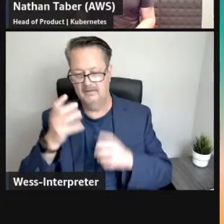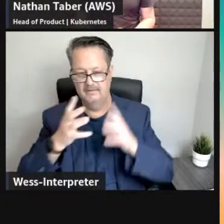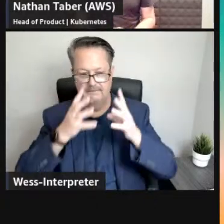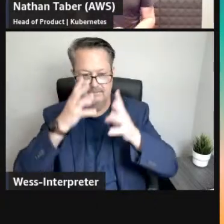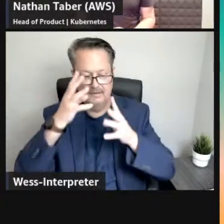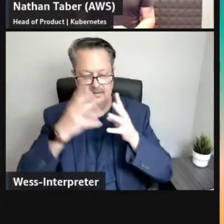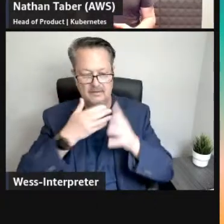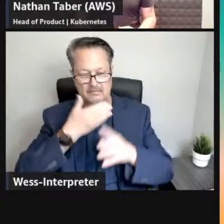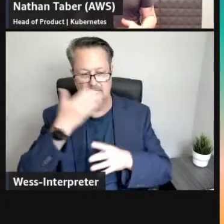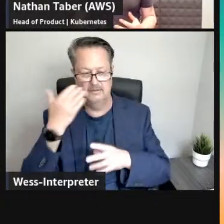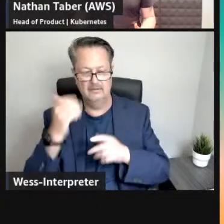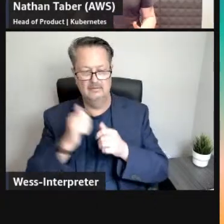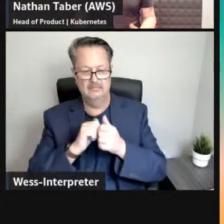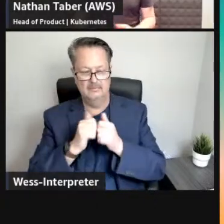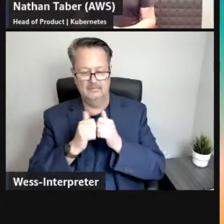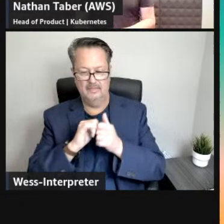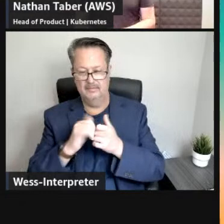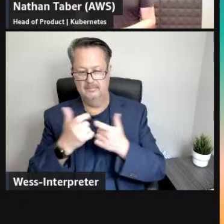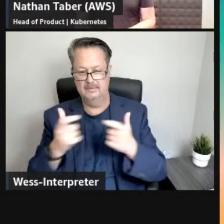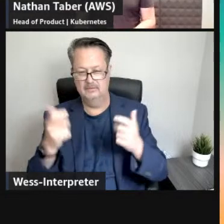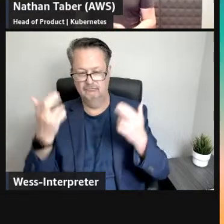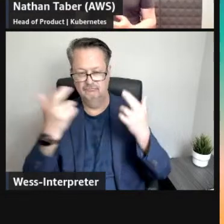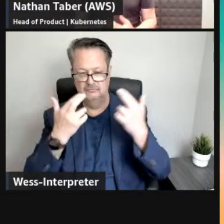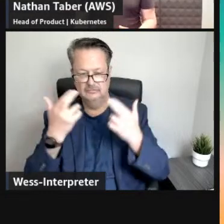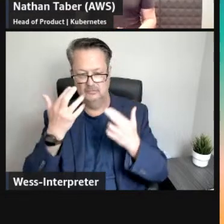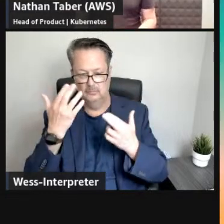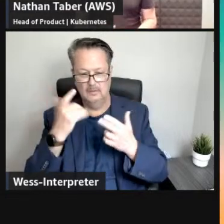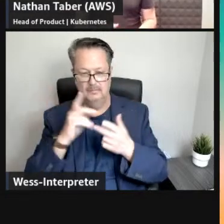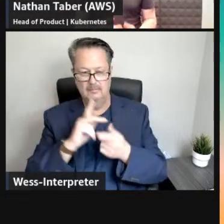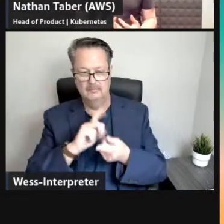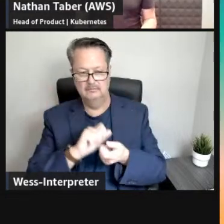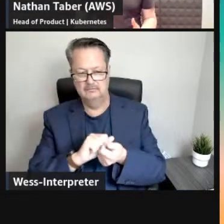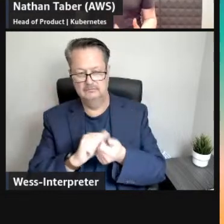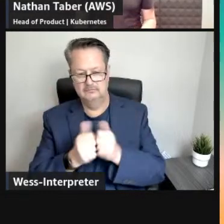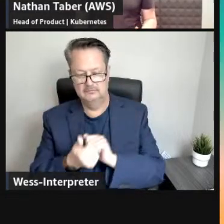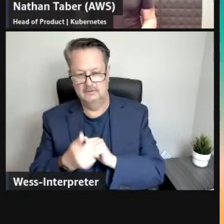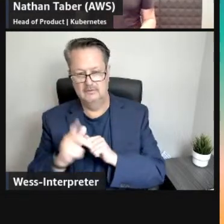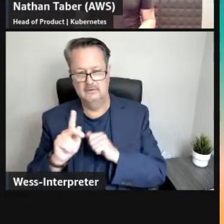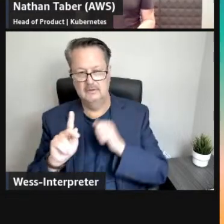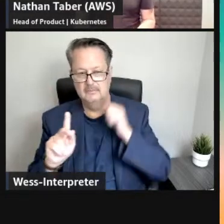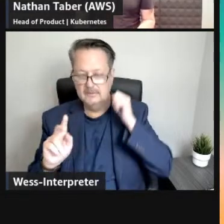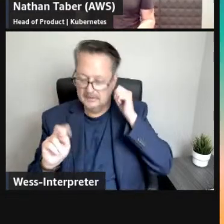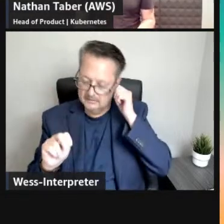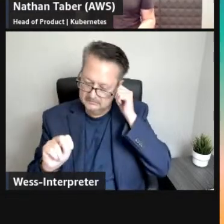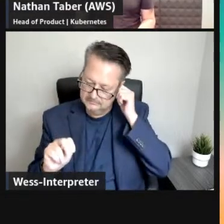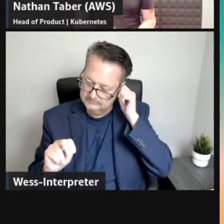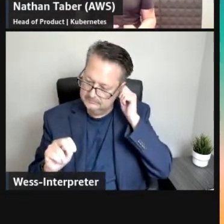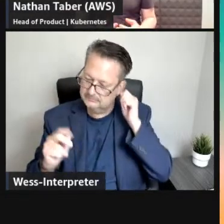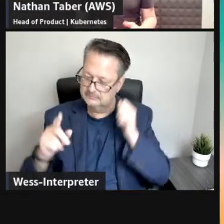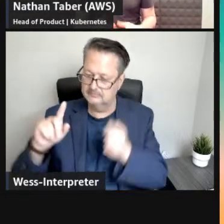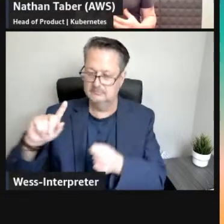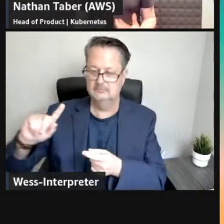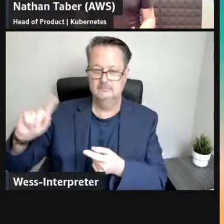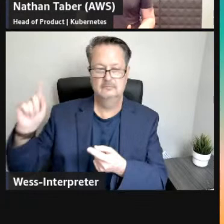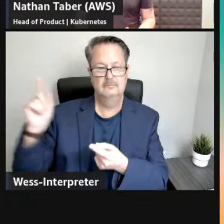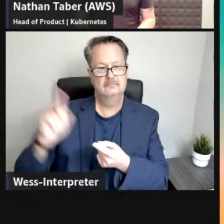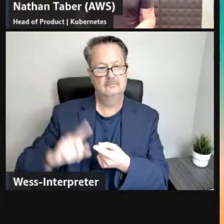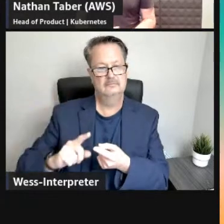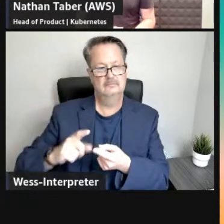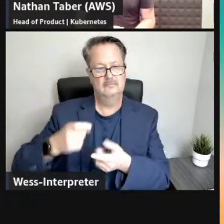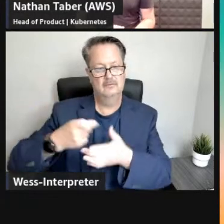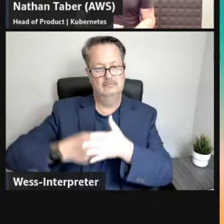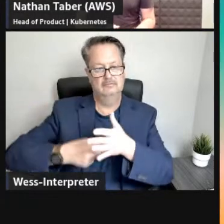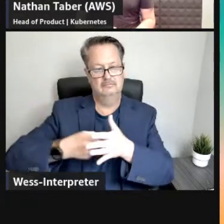reason why customers are moving to Kubernetes. The second reason is they reduce fixed expense. We see customers adopting